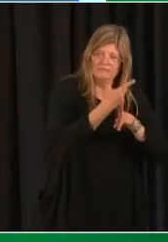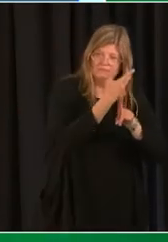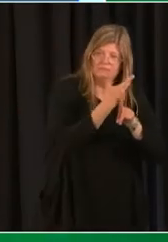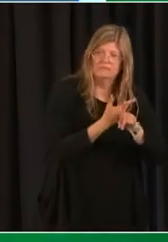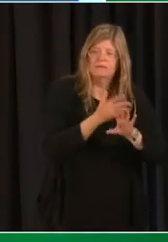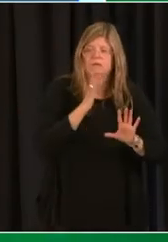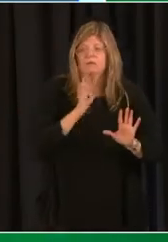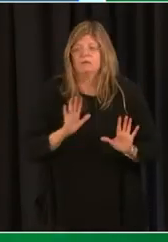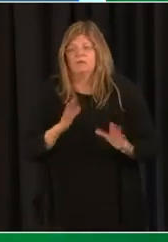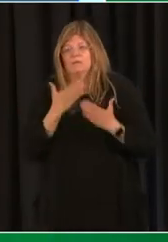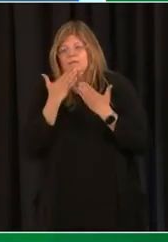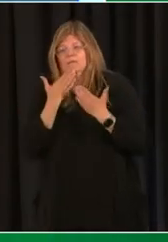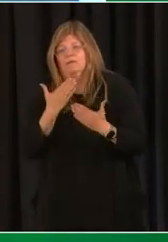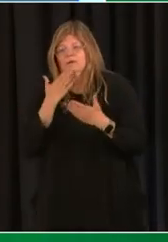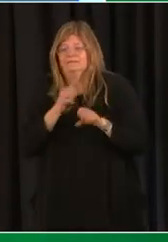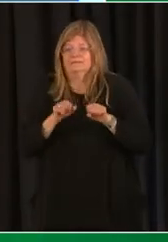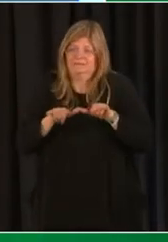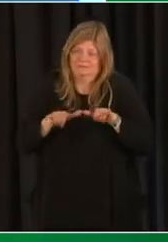Naylor Gardens. Thank you.